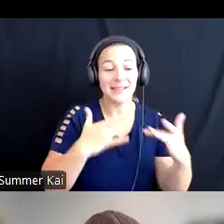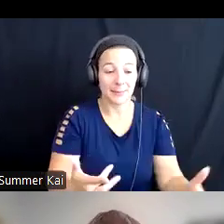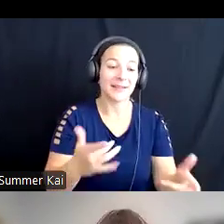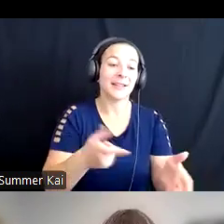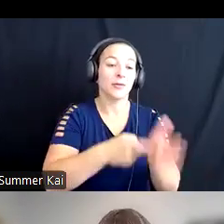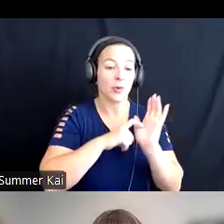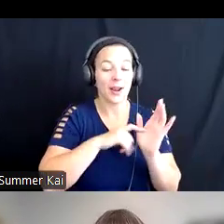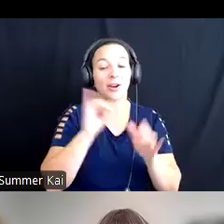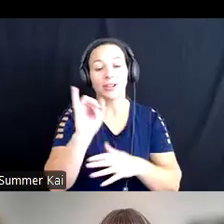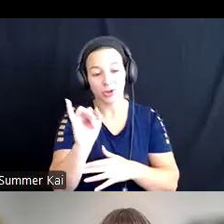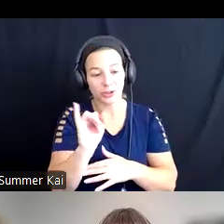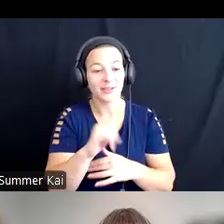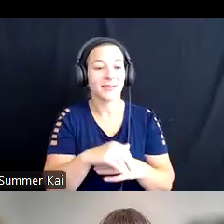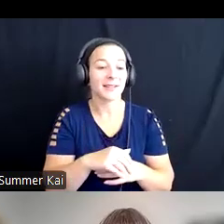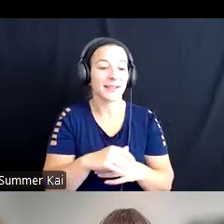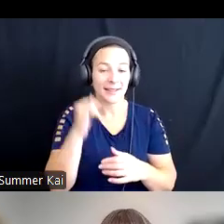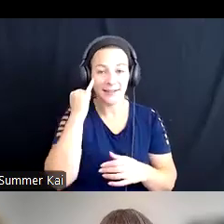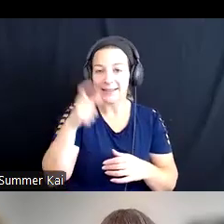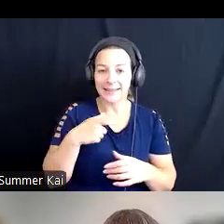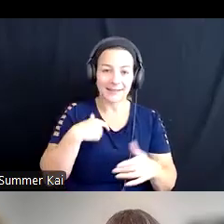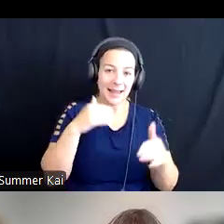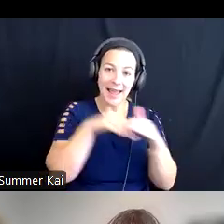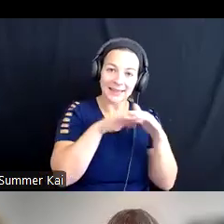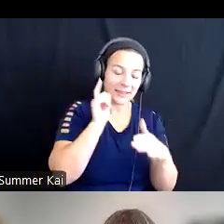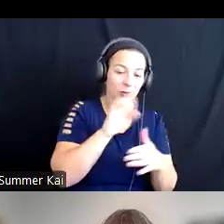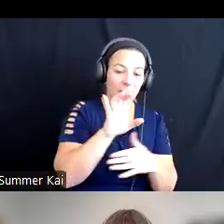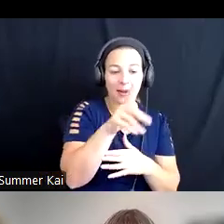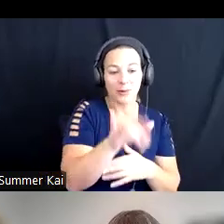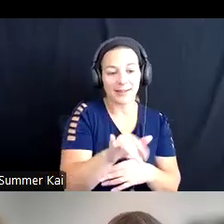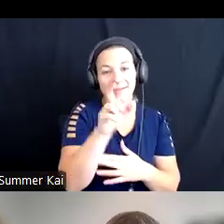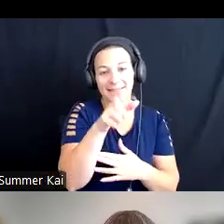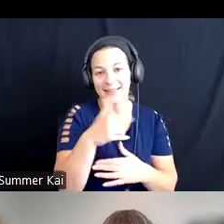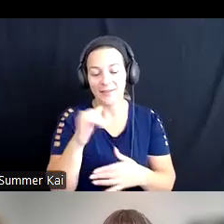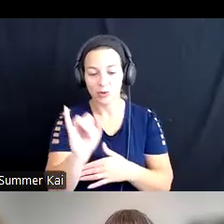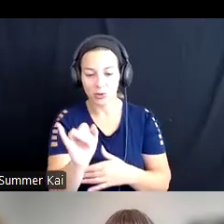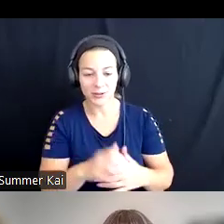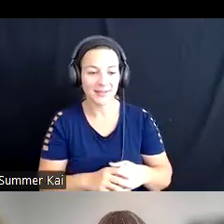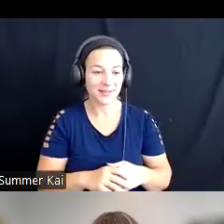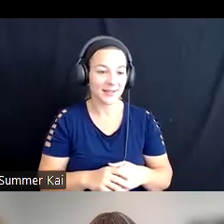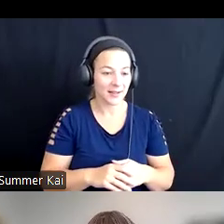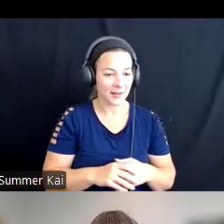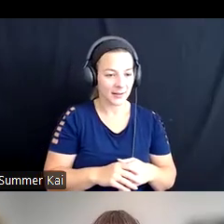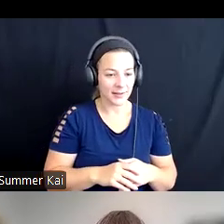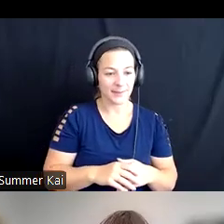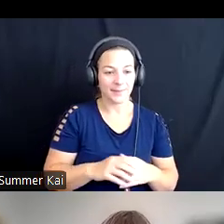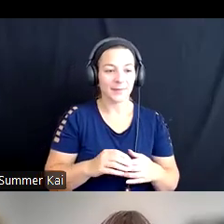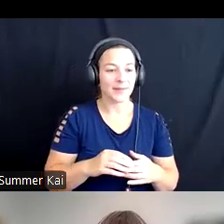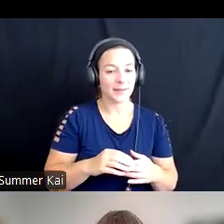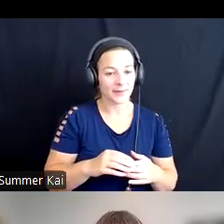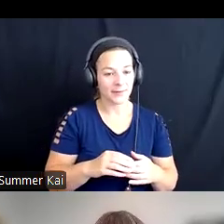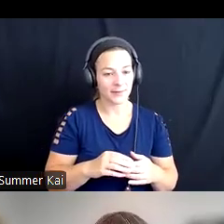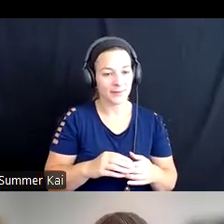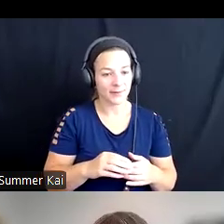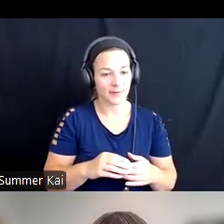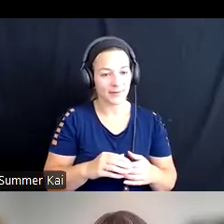a reverse mortgage or some other means of tapping equity. The lower insurance coverage by itself can mean owners cannot be made whole in event of a